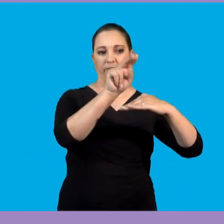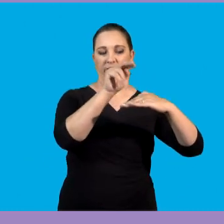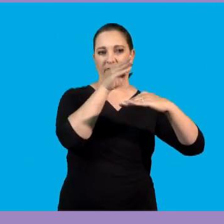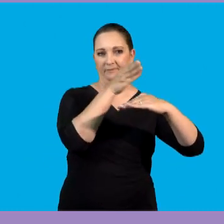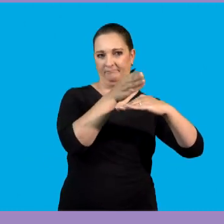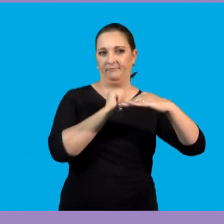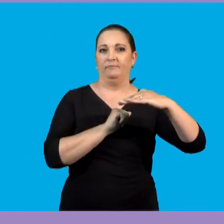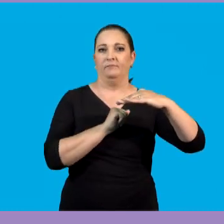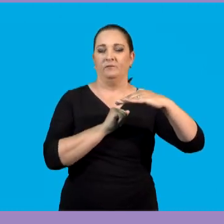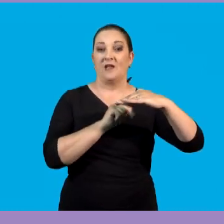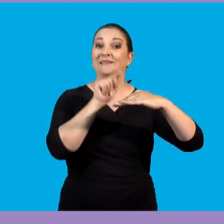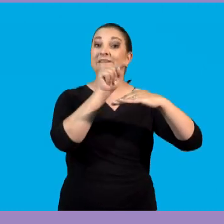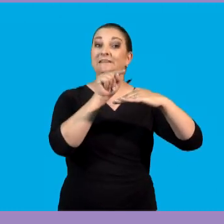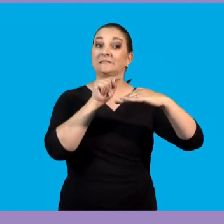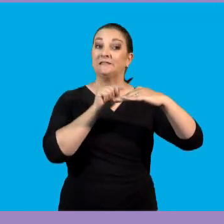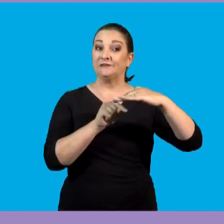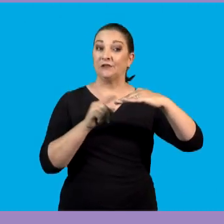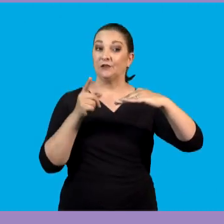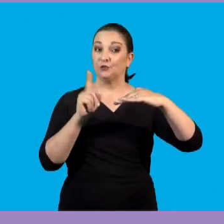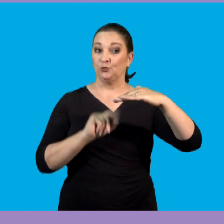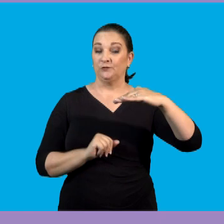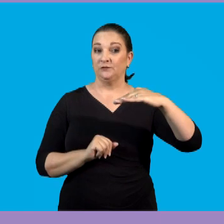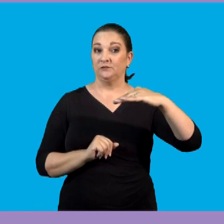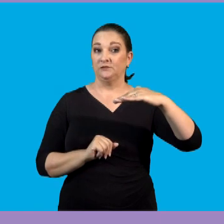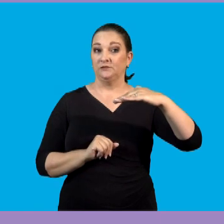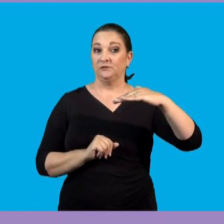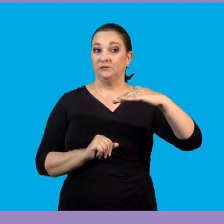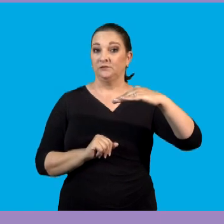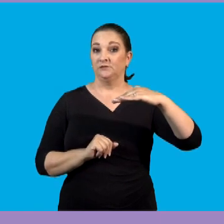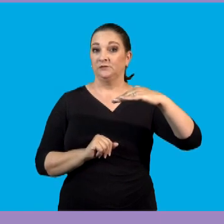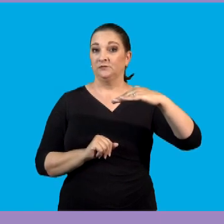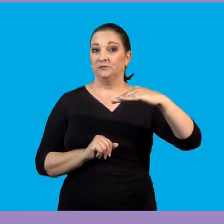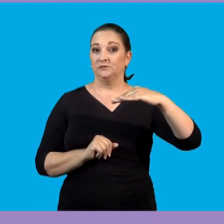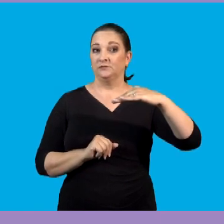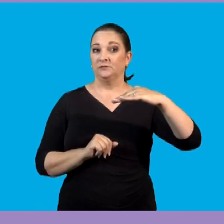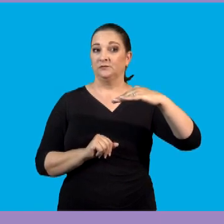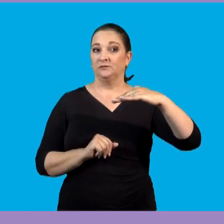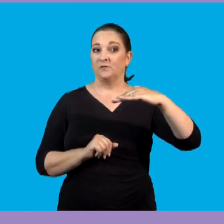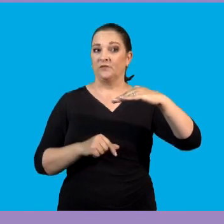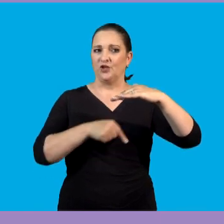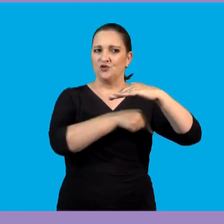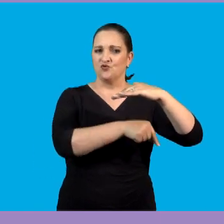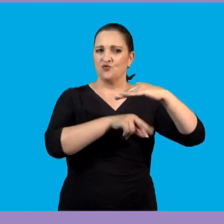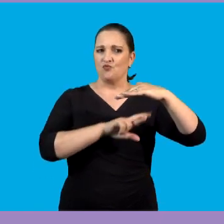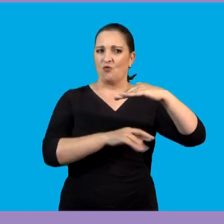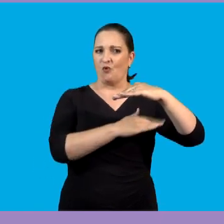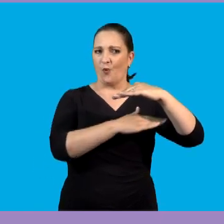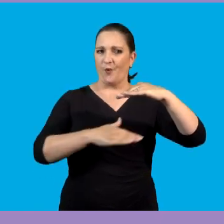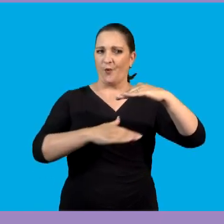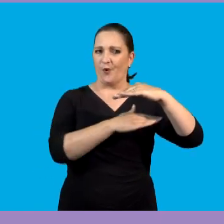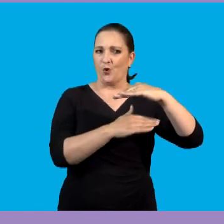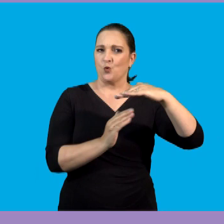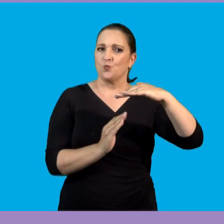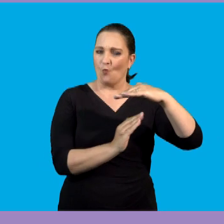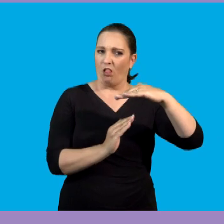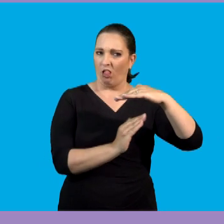triangle. So we are going to say LN, and we are going to divide it by the corresponding side to QR. And if we look at